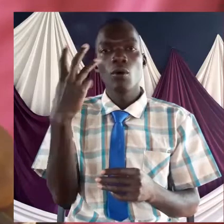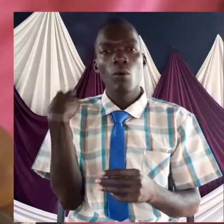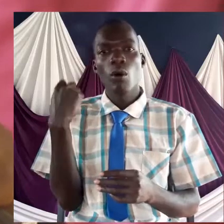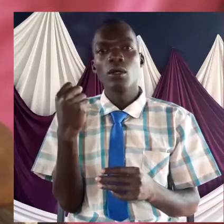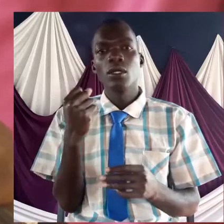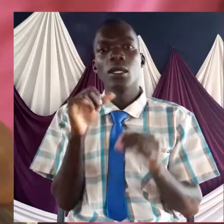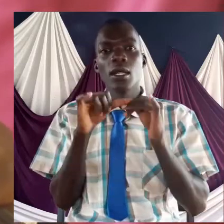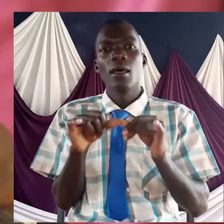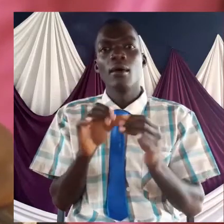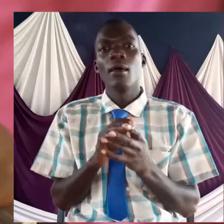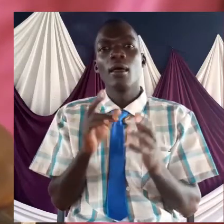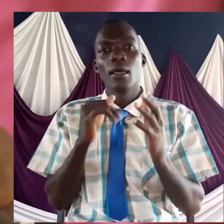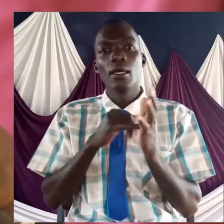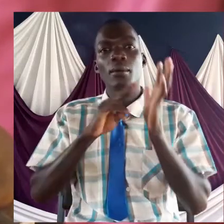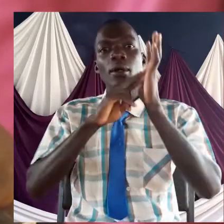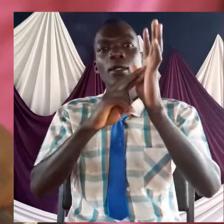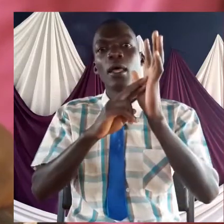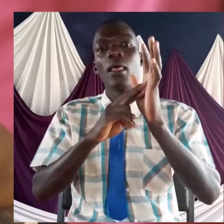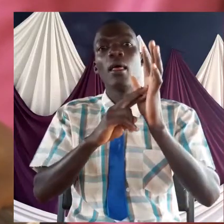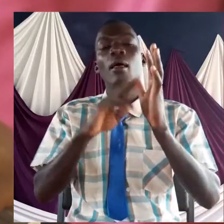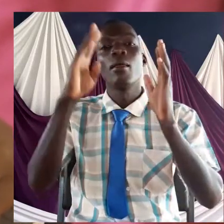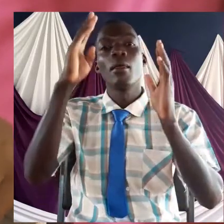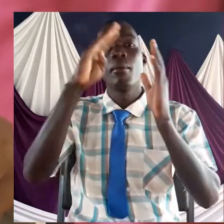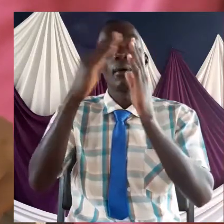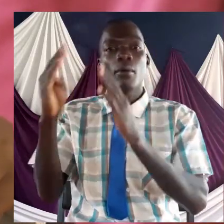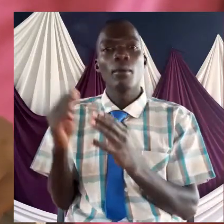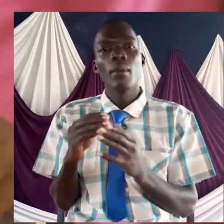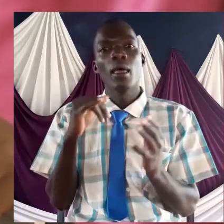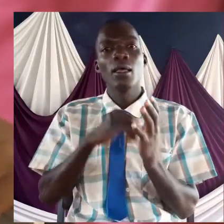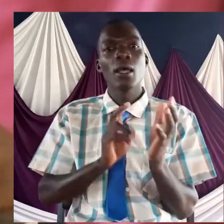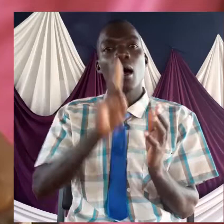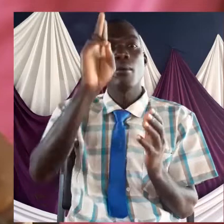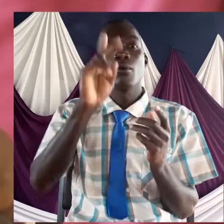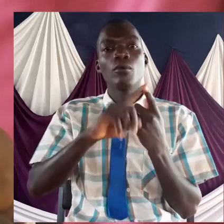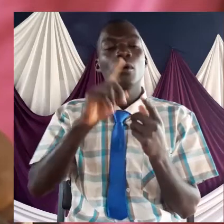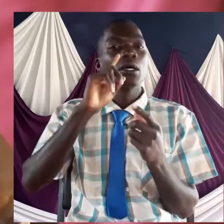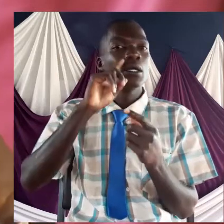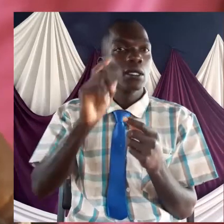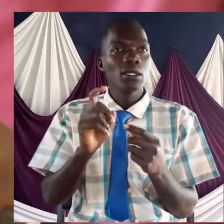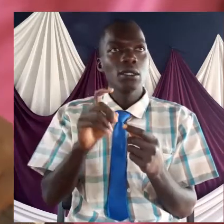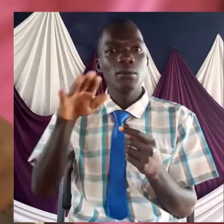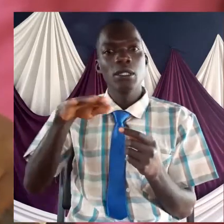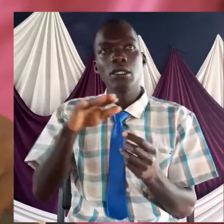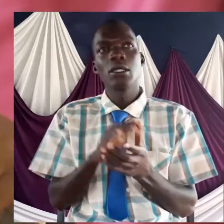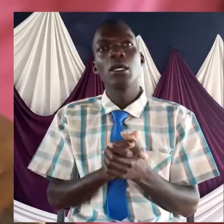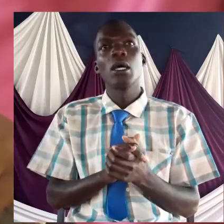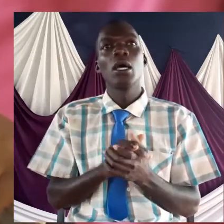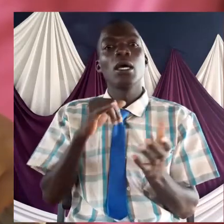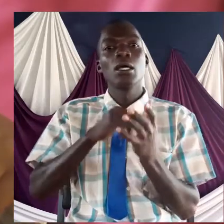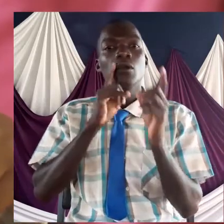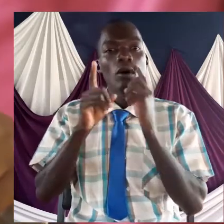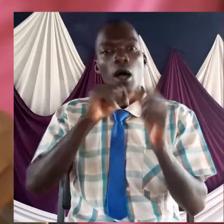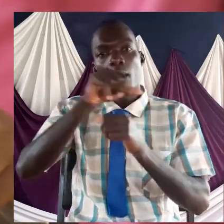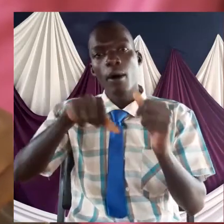That represents the pagan Rome. Mm-hmm. But out of this terrifying beast, he's talking